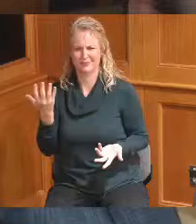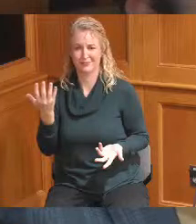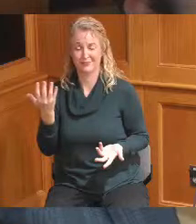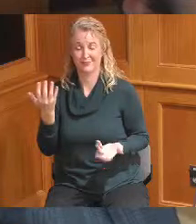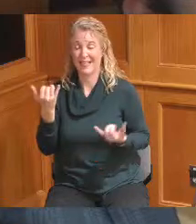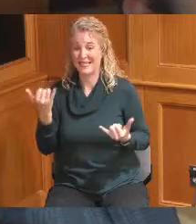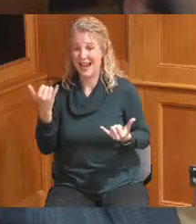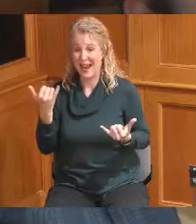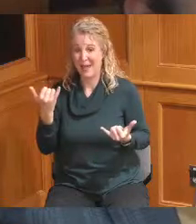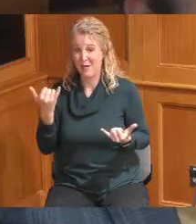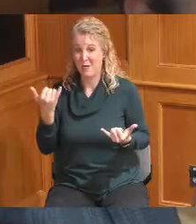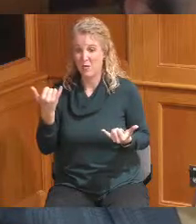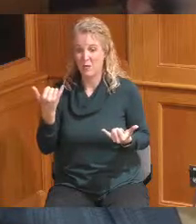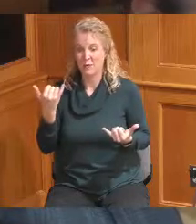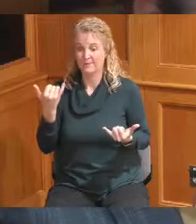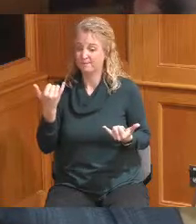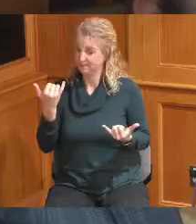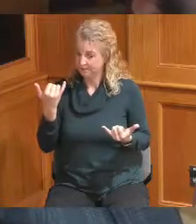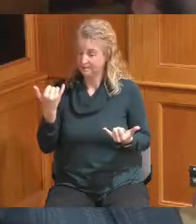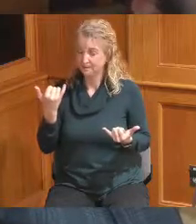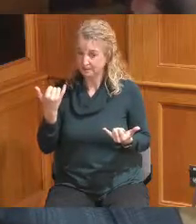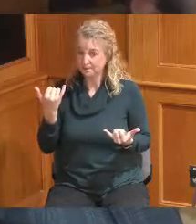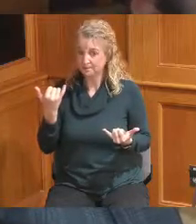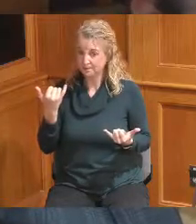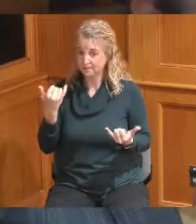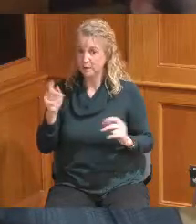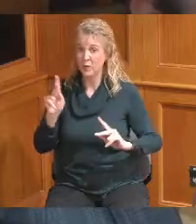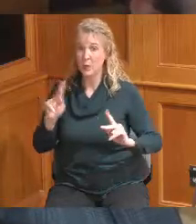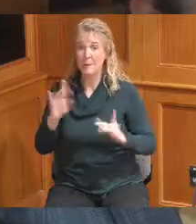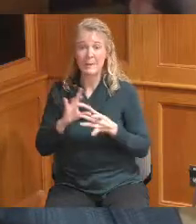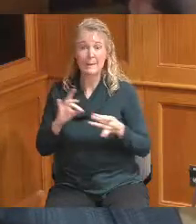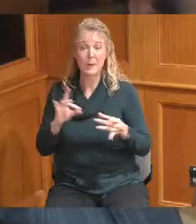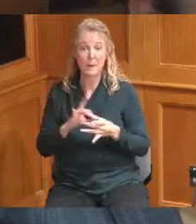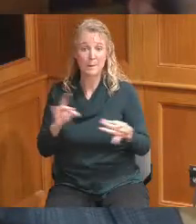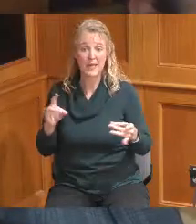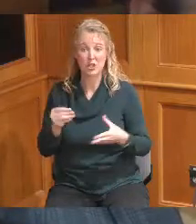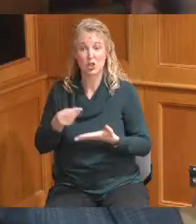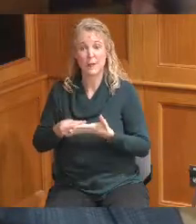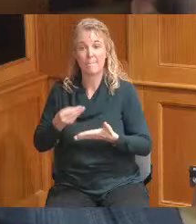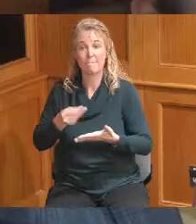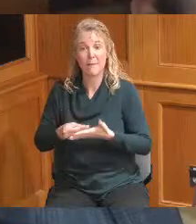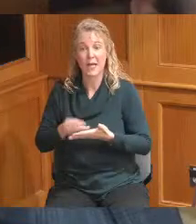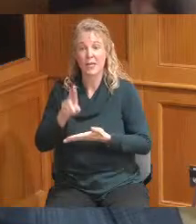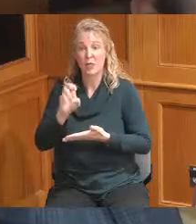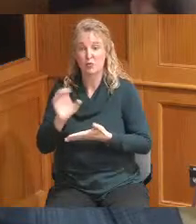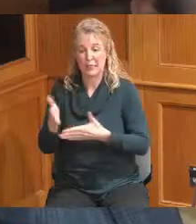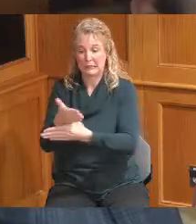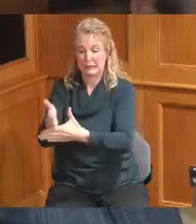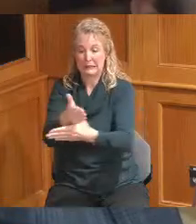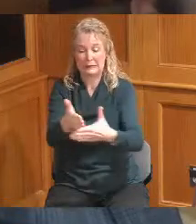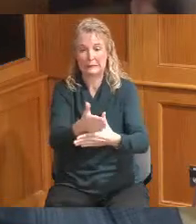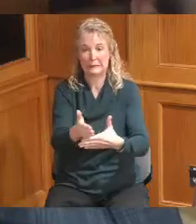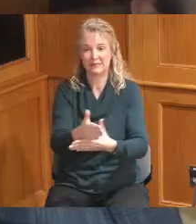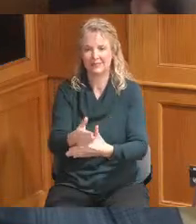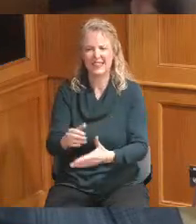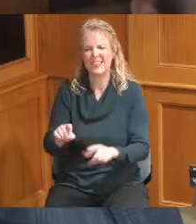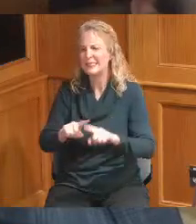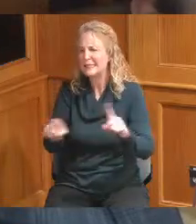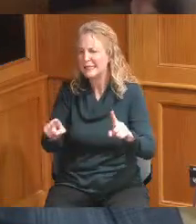I'm concerned. I want to make sure when they talk about redistributing funds, they're not talking about expanding